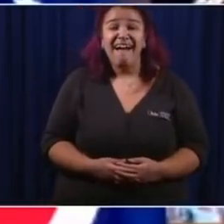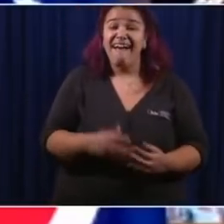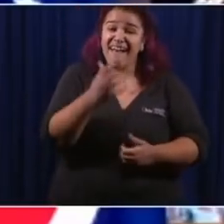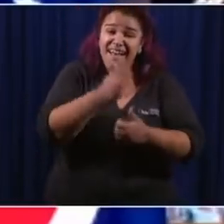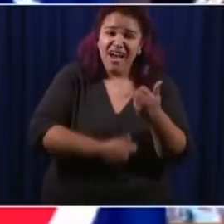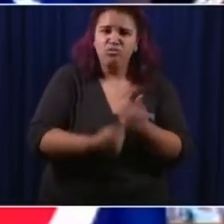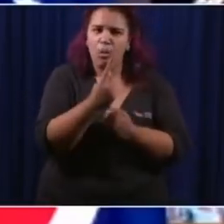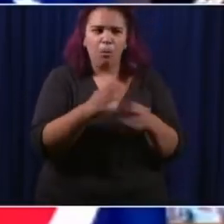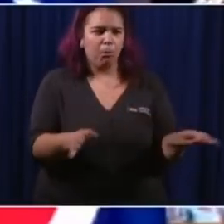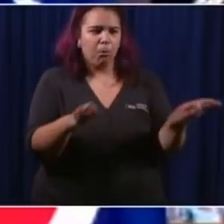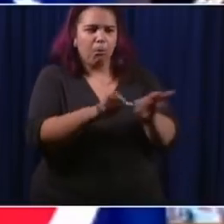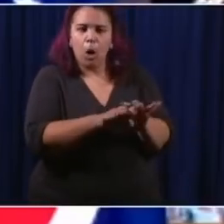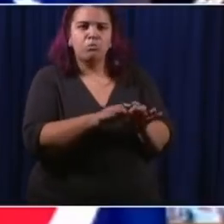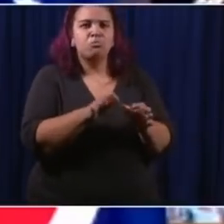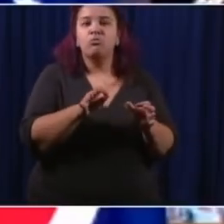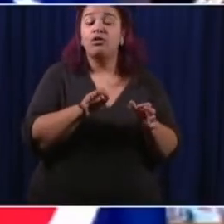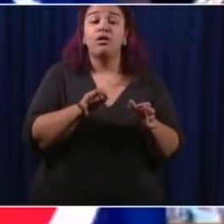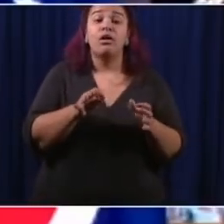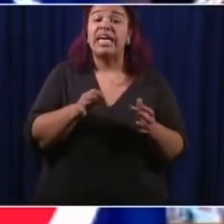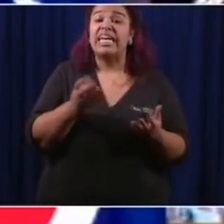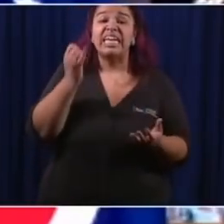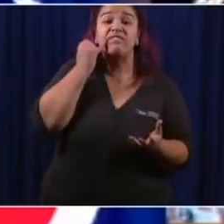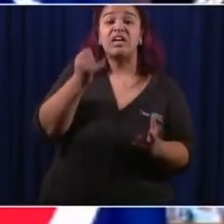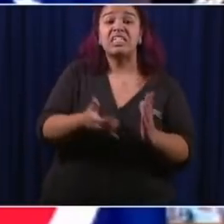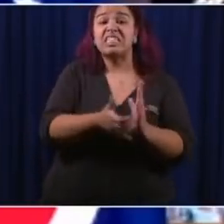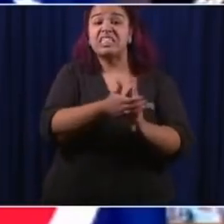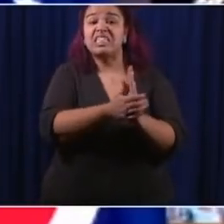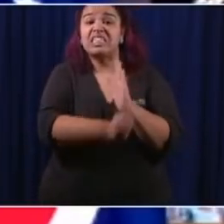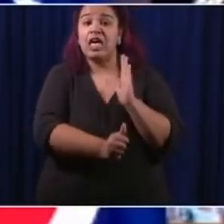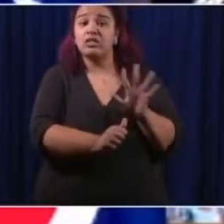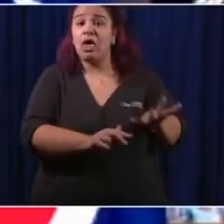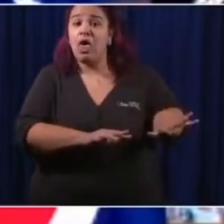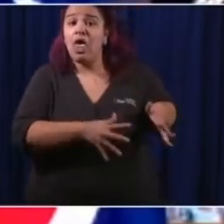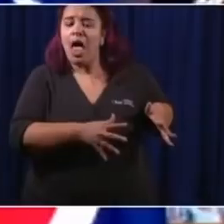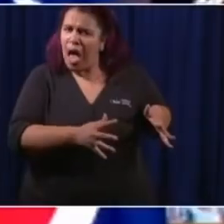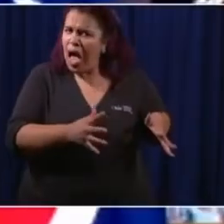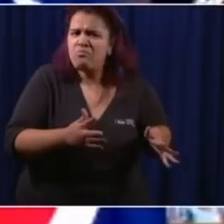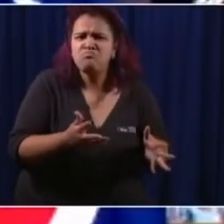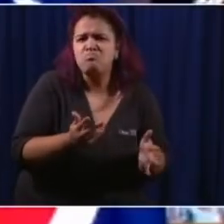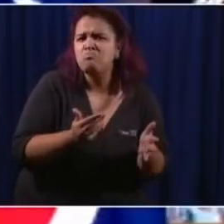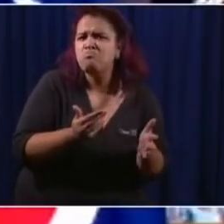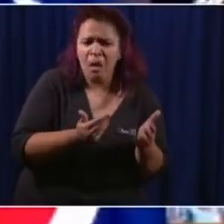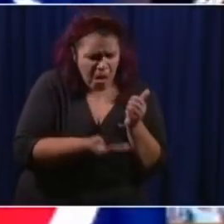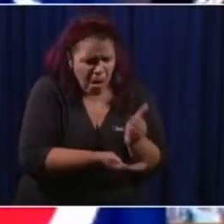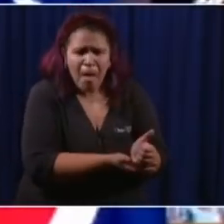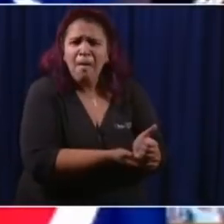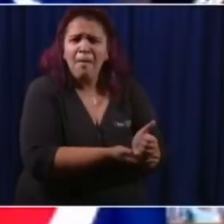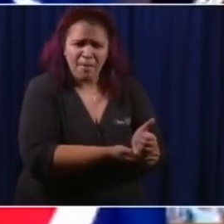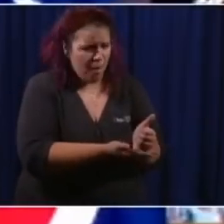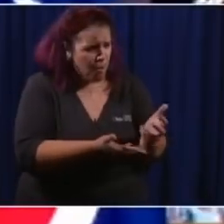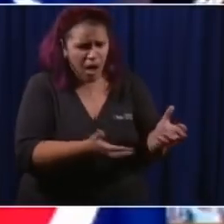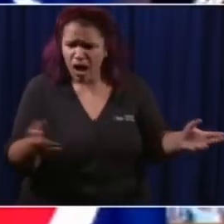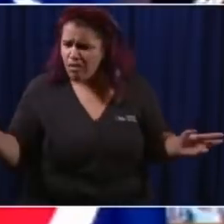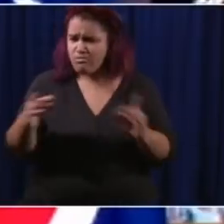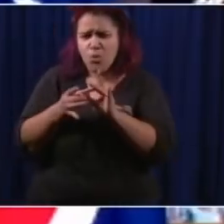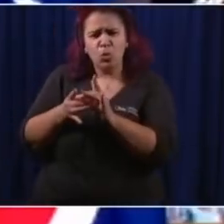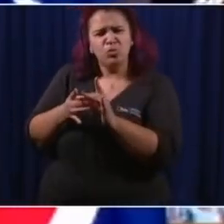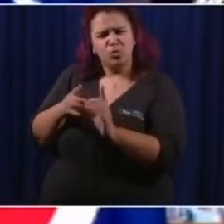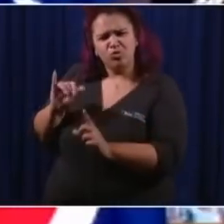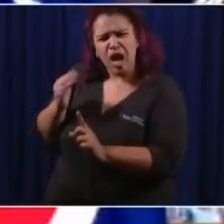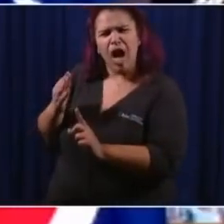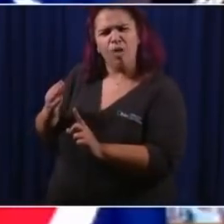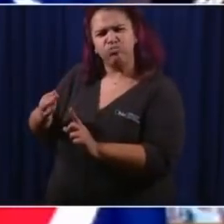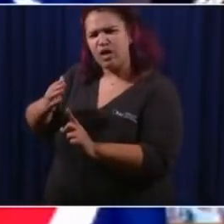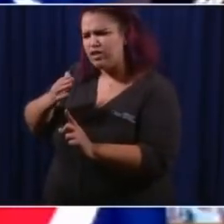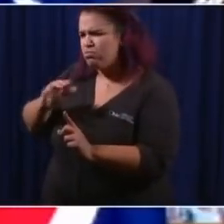scale and in terms of skills. We want to upskill you. We want to get you into a good job. We want to start people moving up